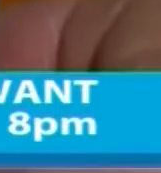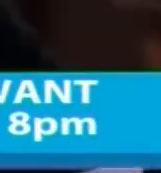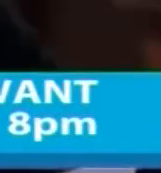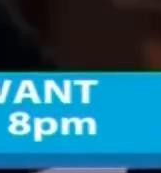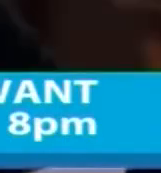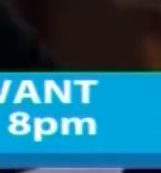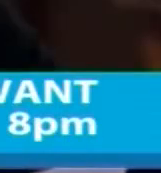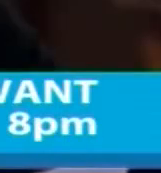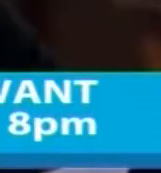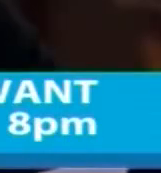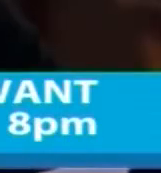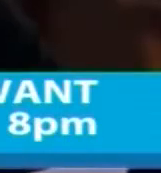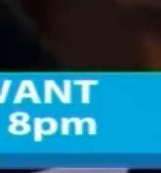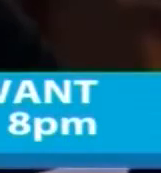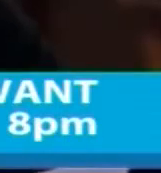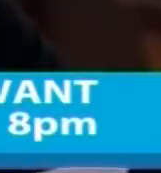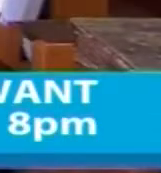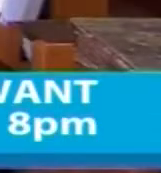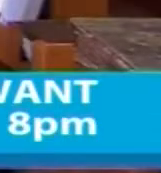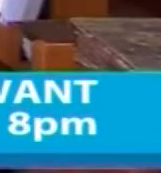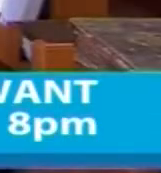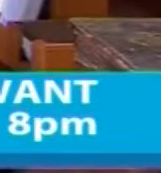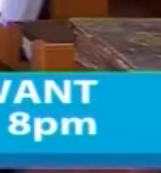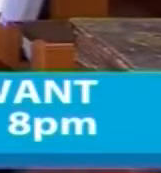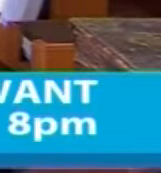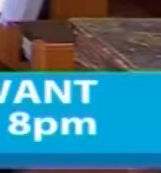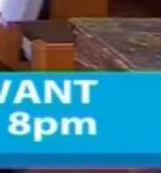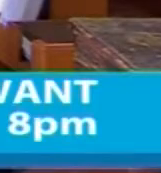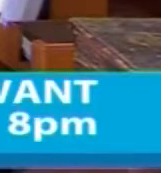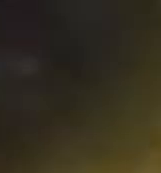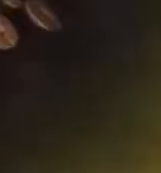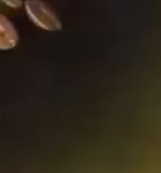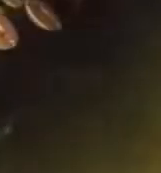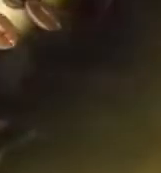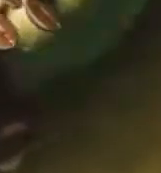who's missing now. But I know I'm going to find you.